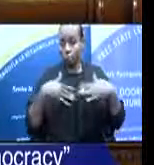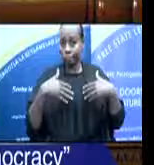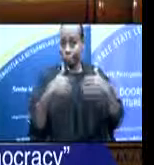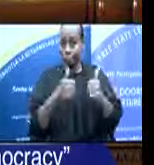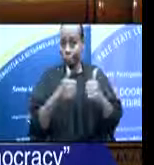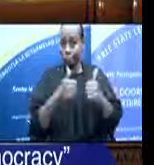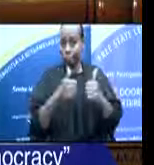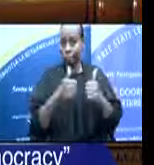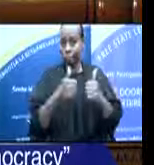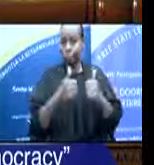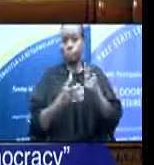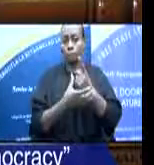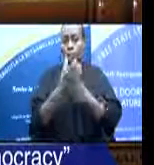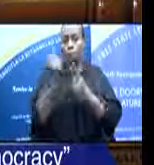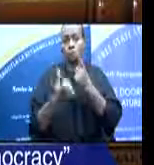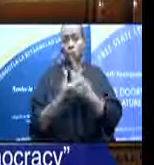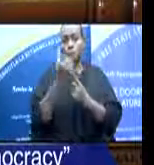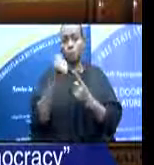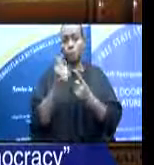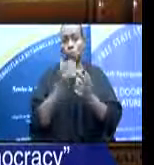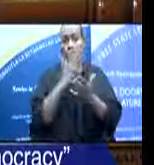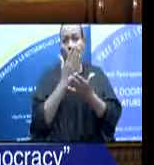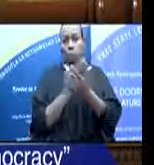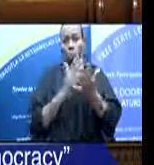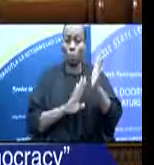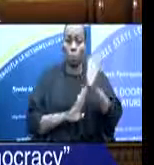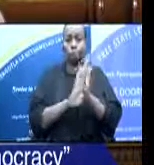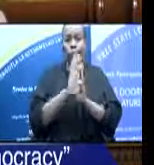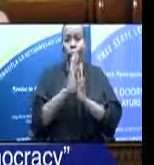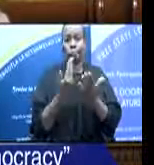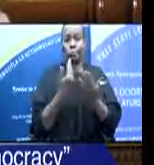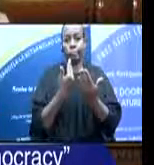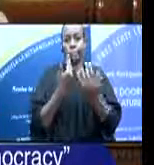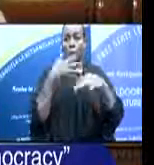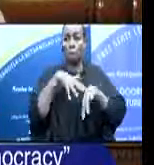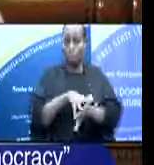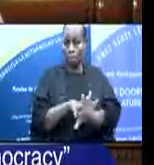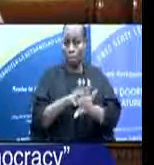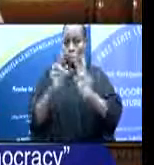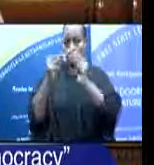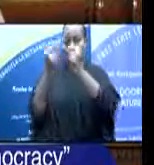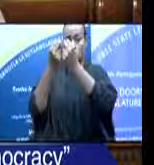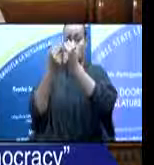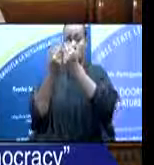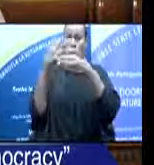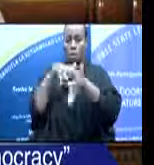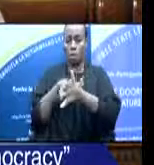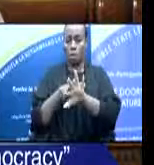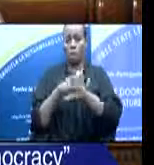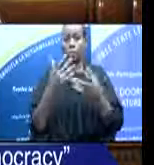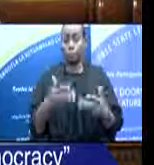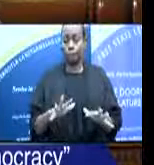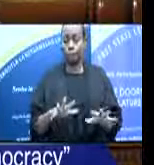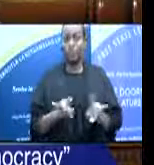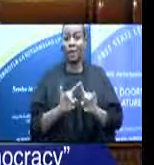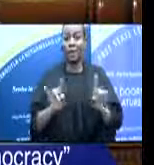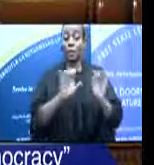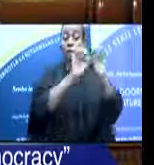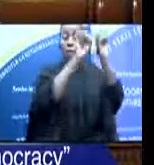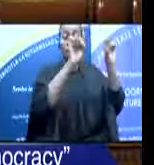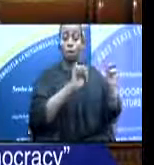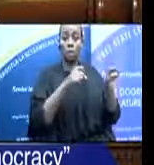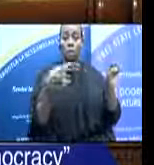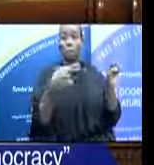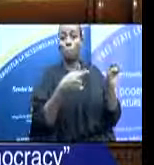premium status to enable our country to implement primary health care re-engineering. This is a preventative system that